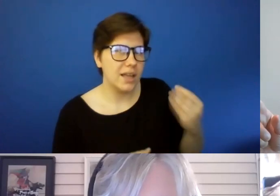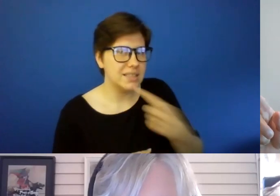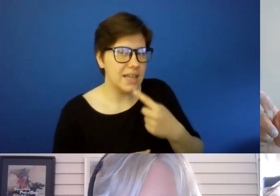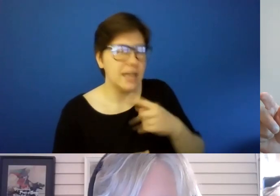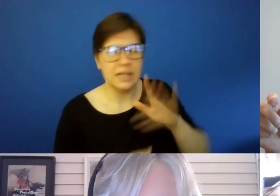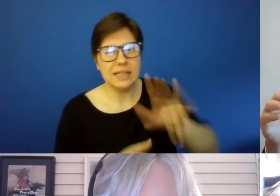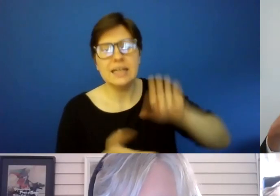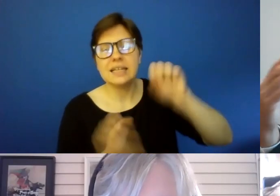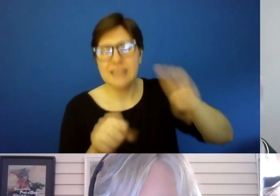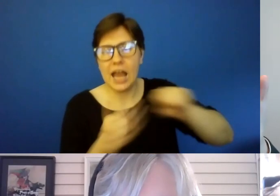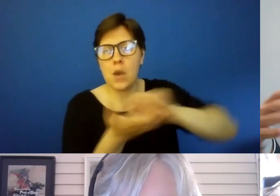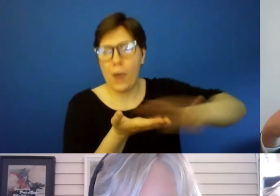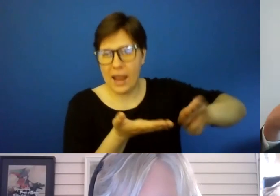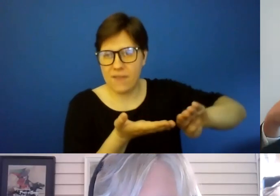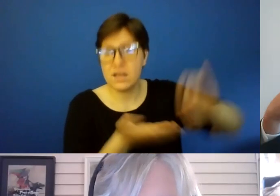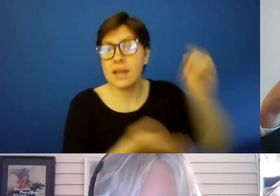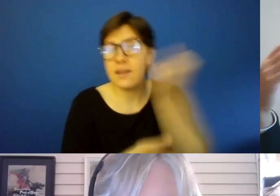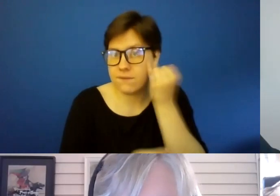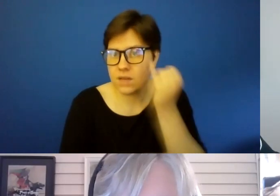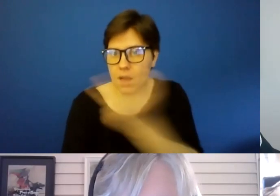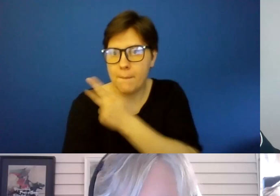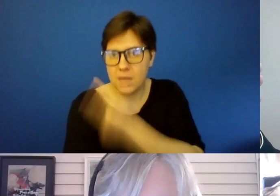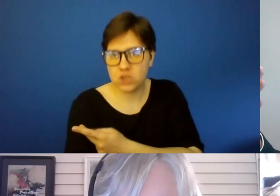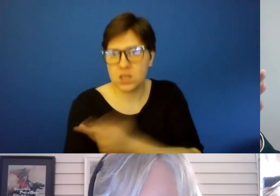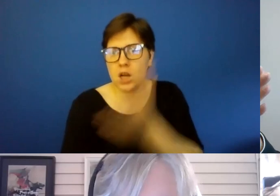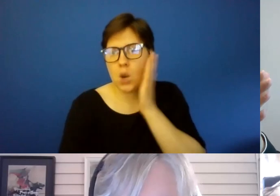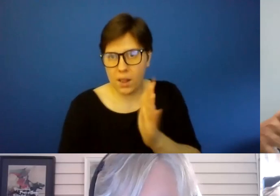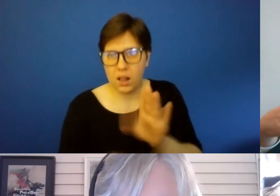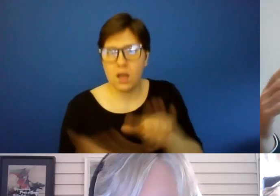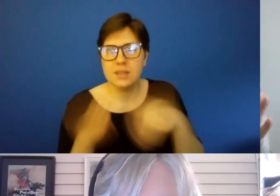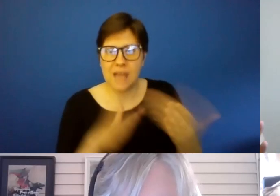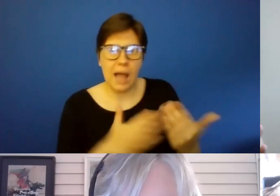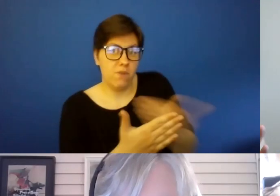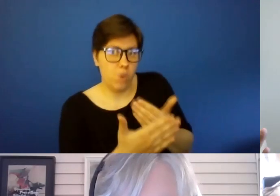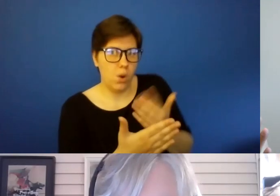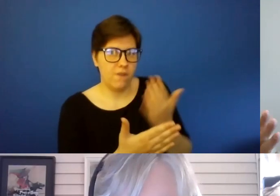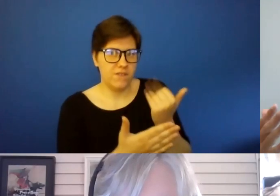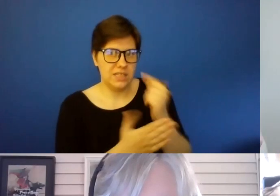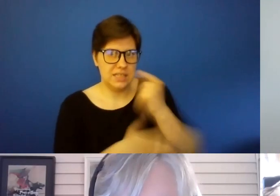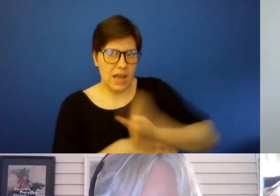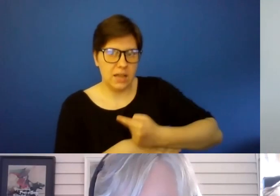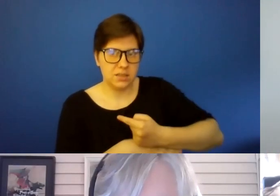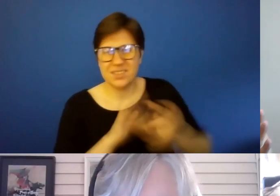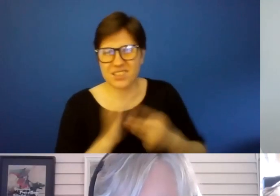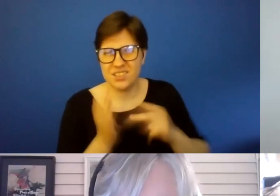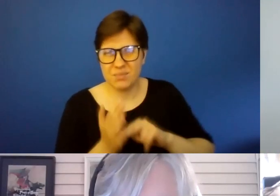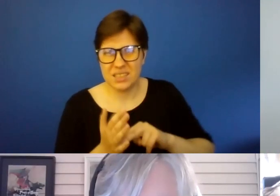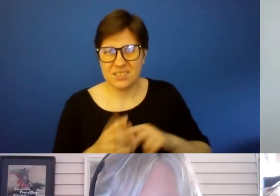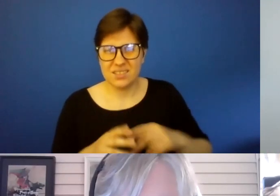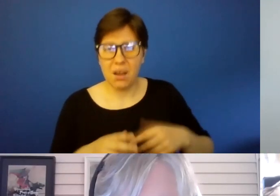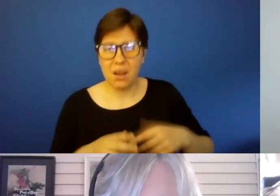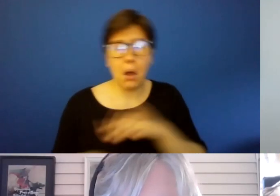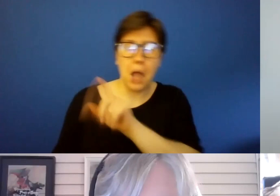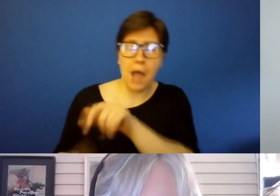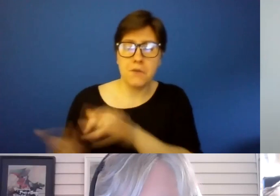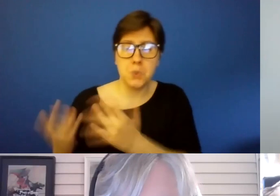that waiting period if the patient isn't expected to be able to survive 15 days, then it's sort of cruel to have to impose them a 15